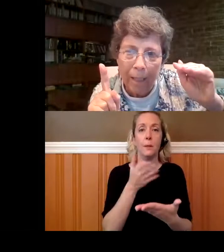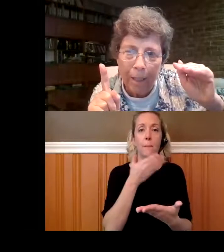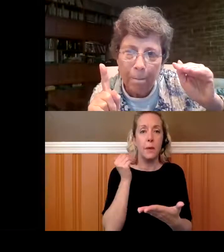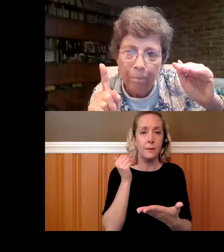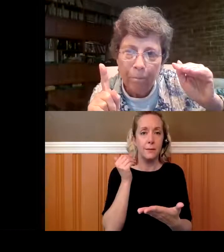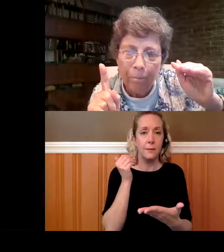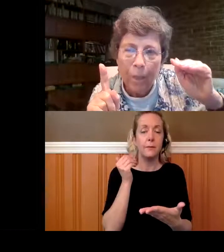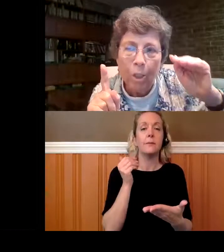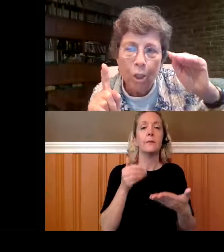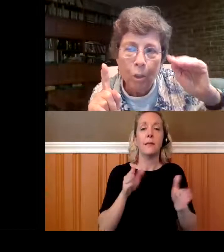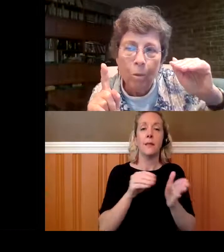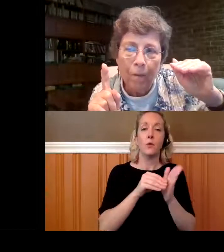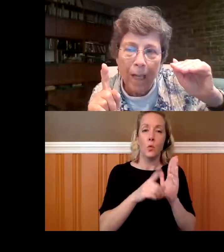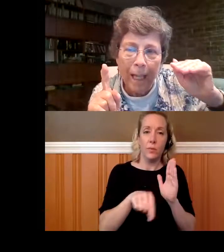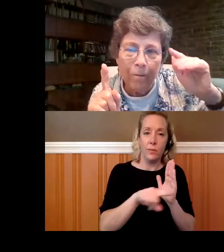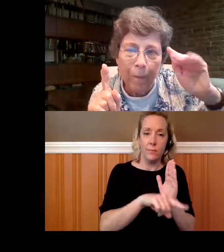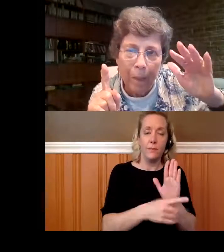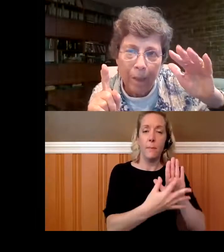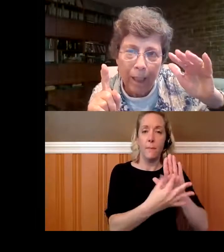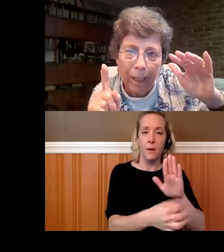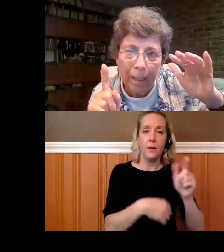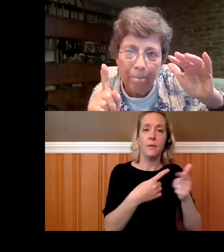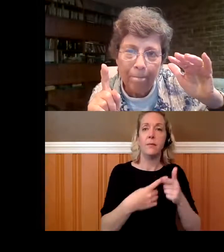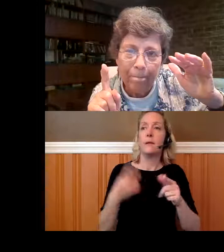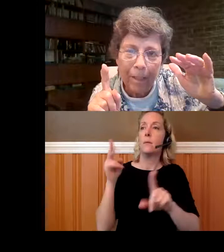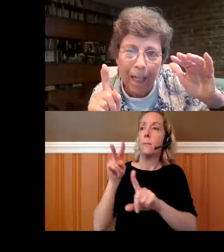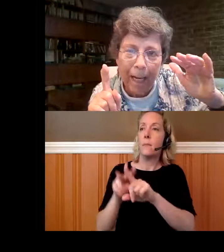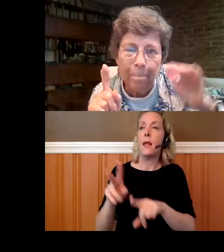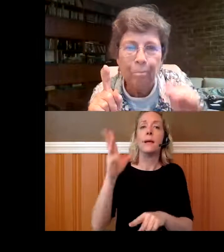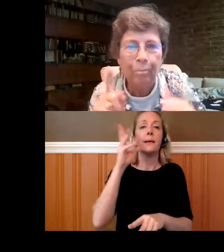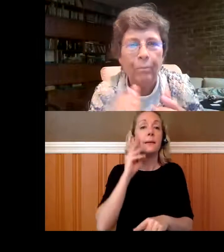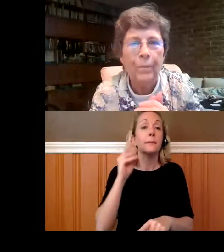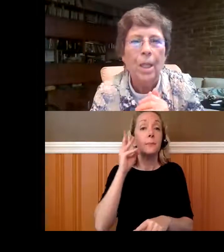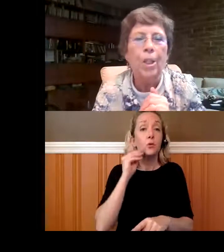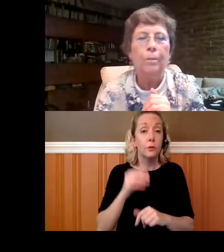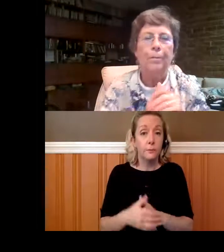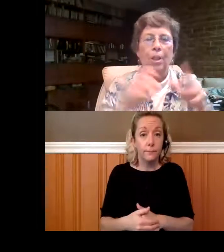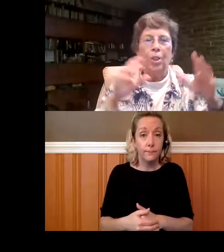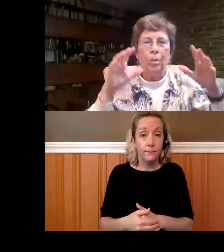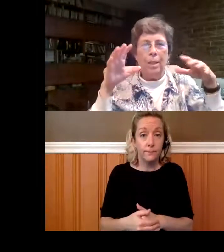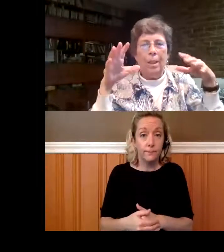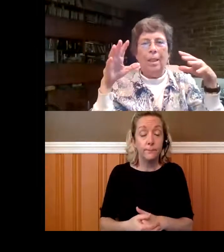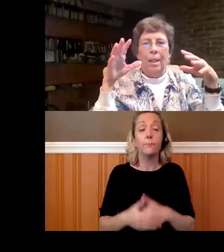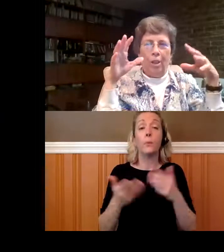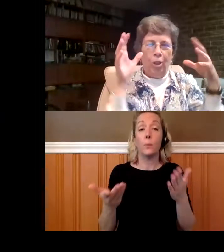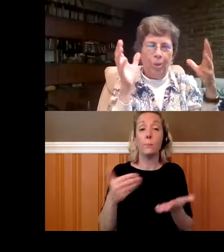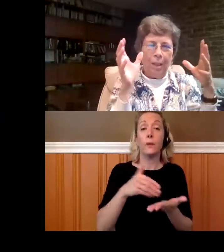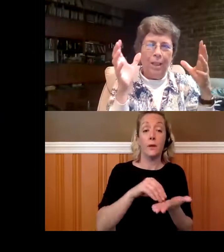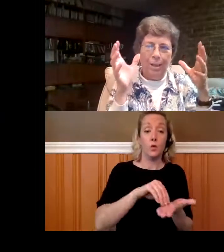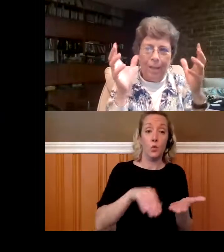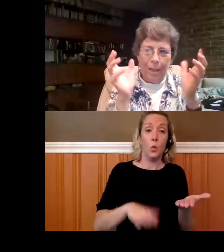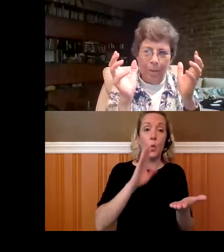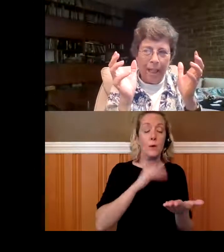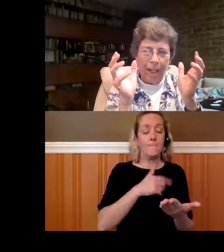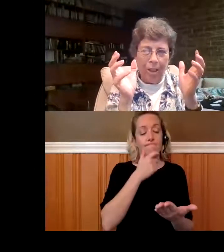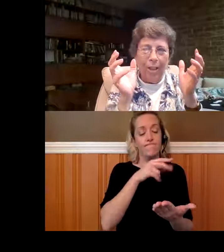from experience, okay? So the student chooses the communication strategies that they